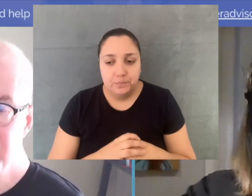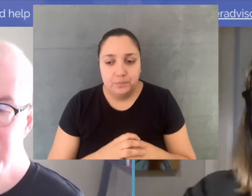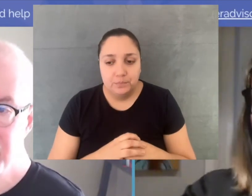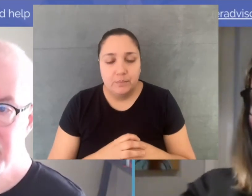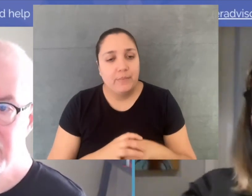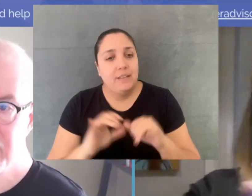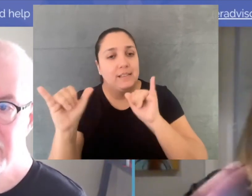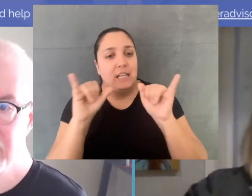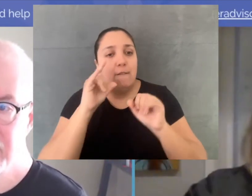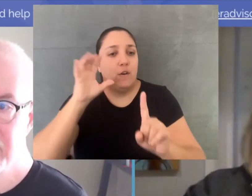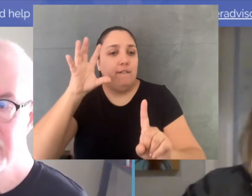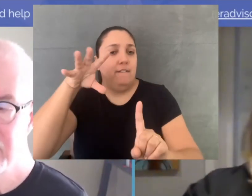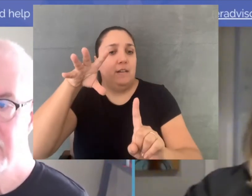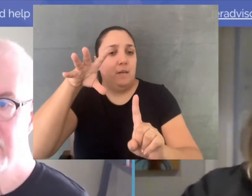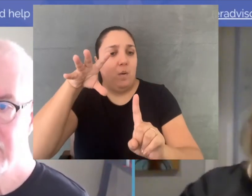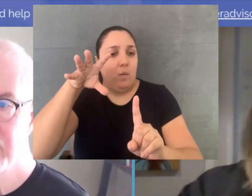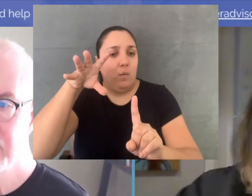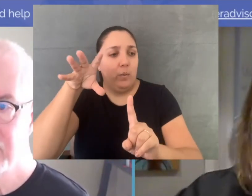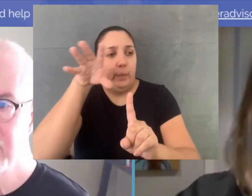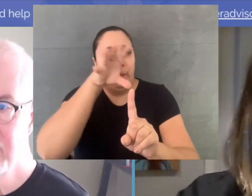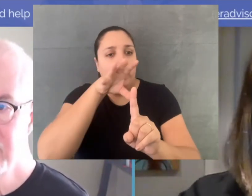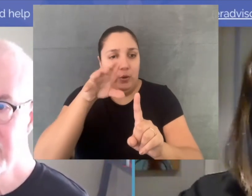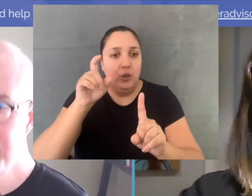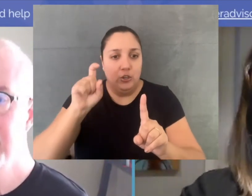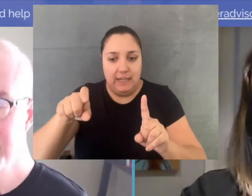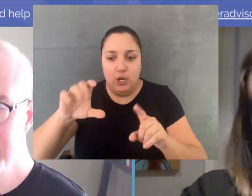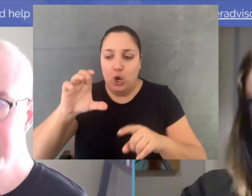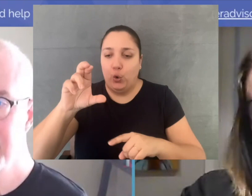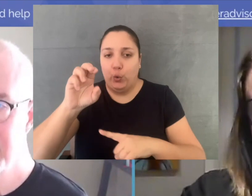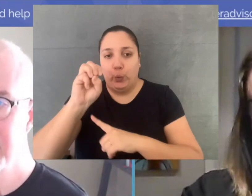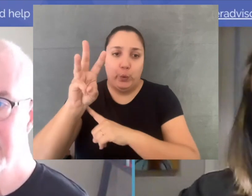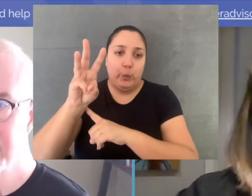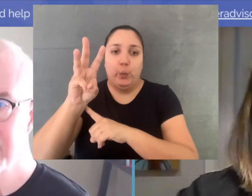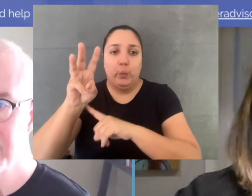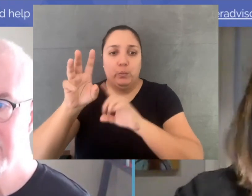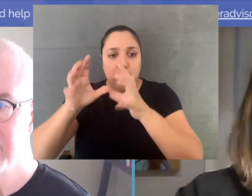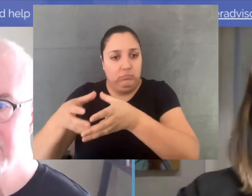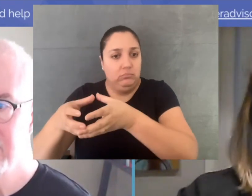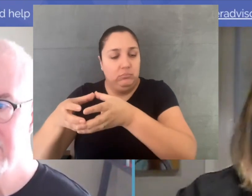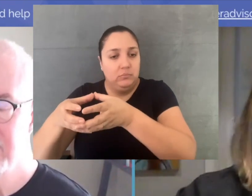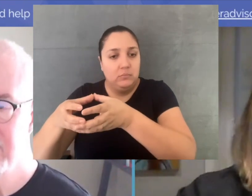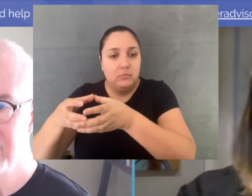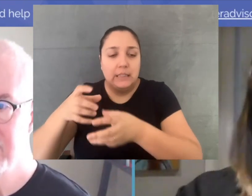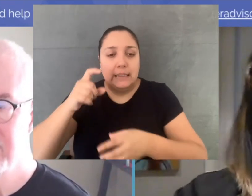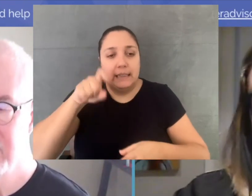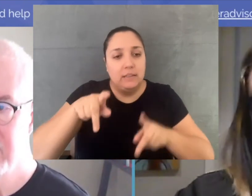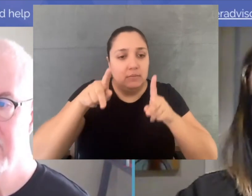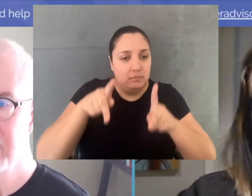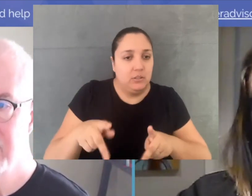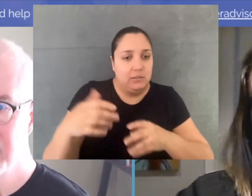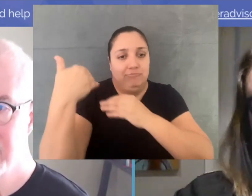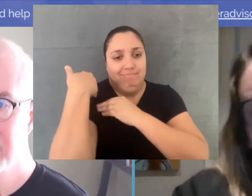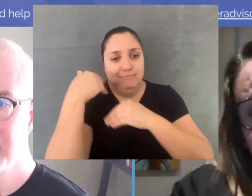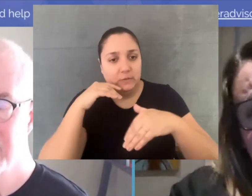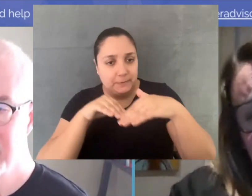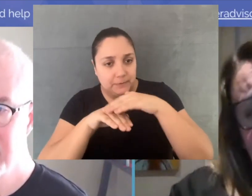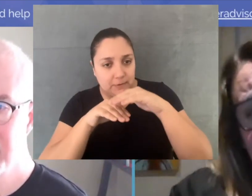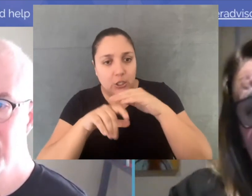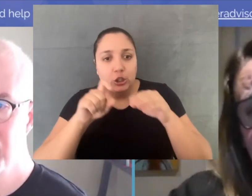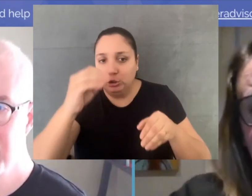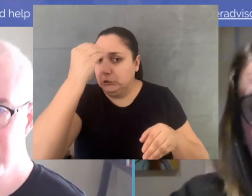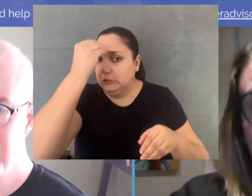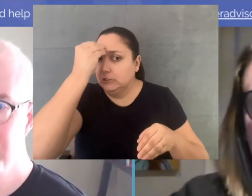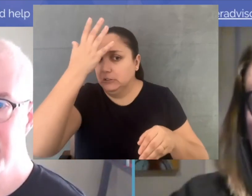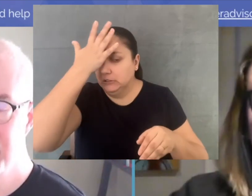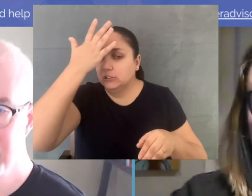had a large video shoot, you would hire a camera crew. You should absolutely have someone in charge of accessibility, and it should be at the